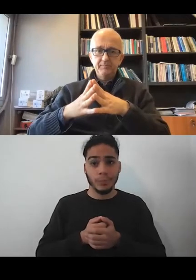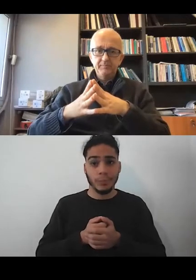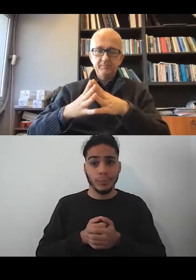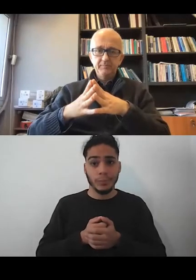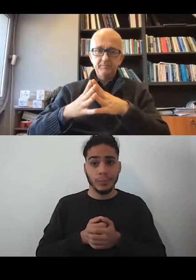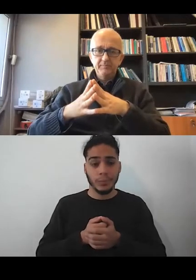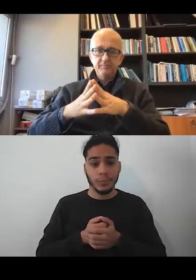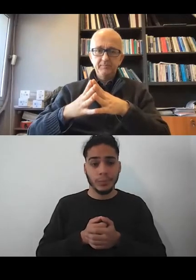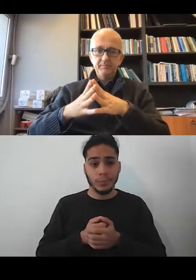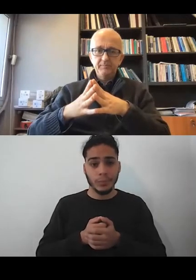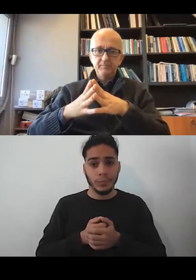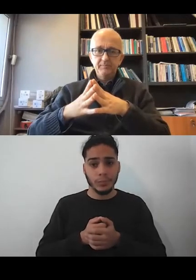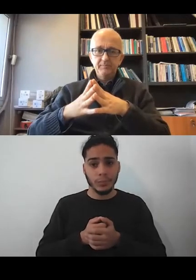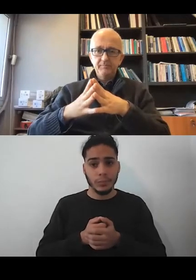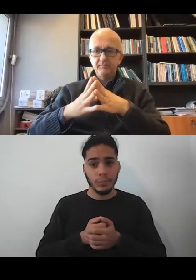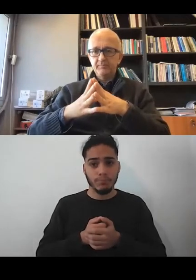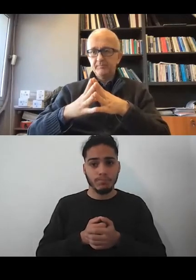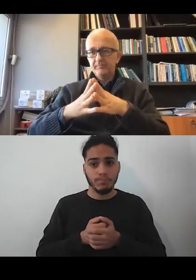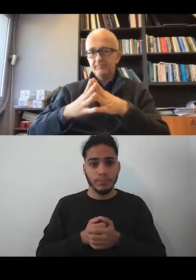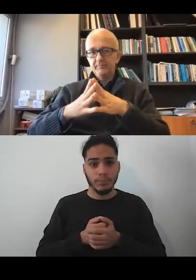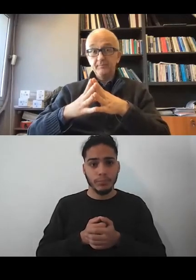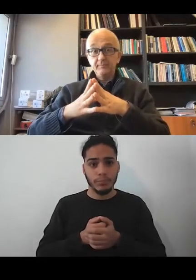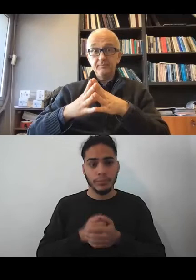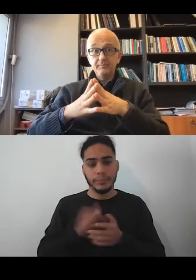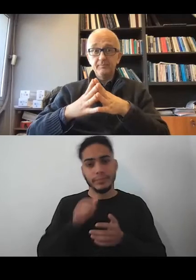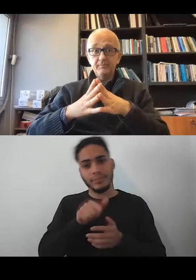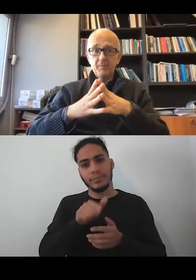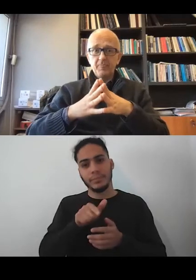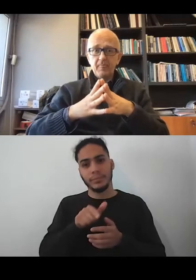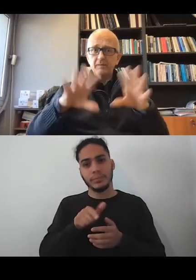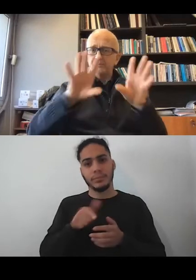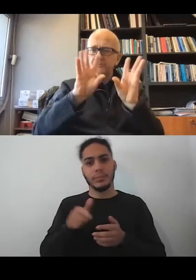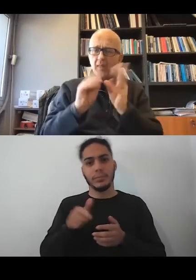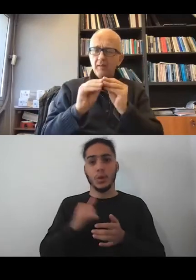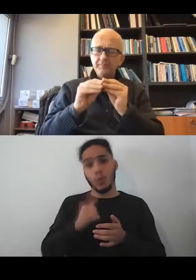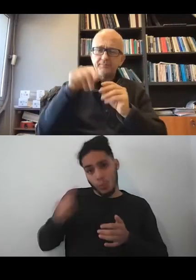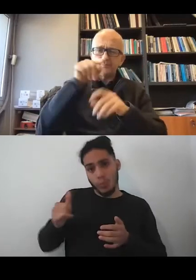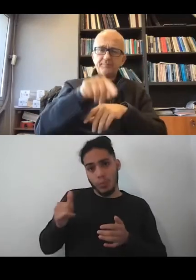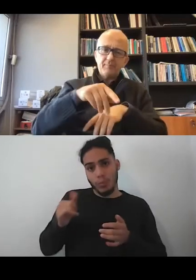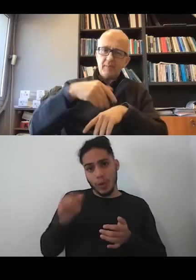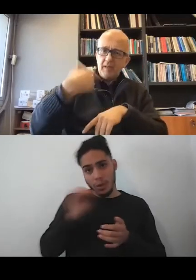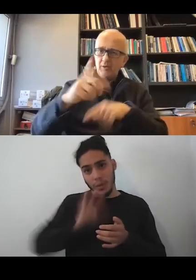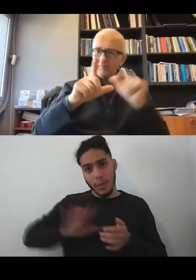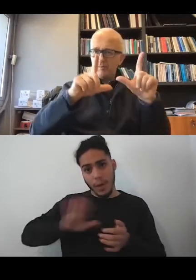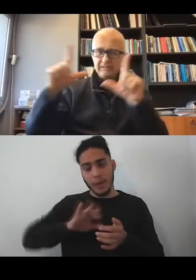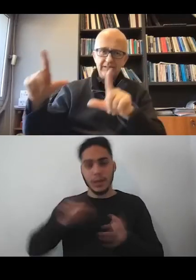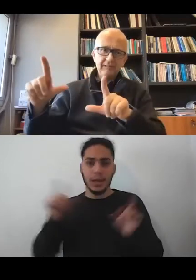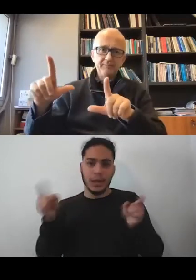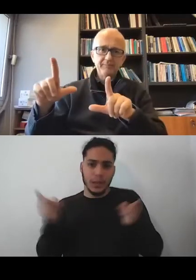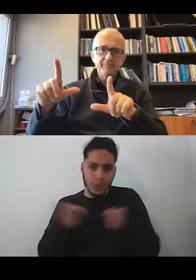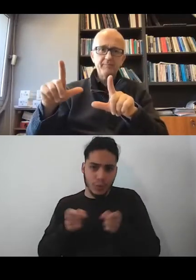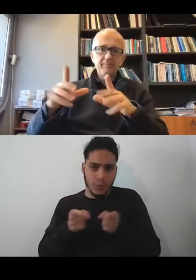And it's sort of summarized in the next slide. It's about understanding numbers,